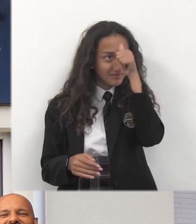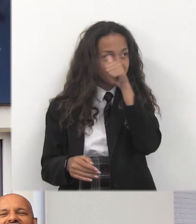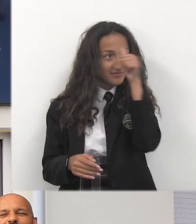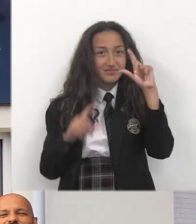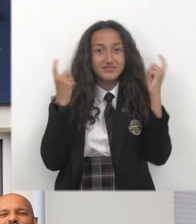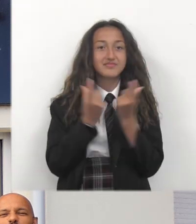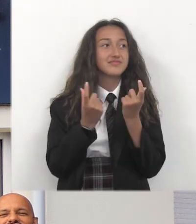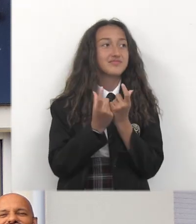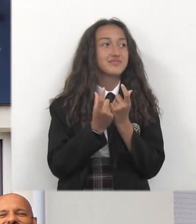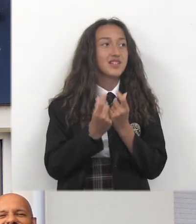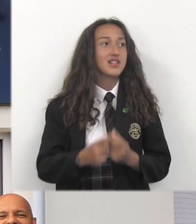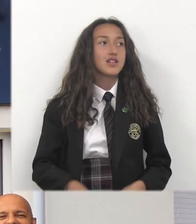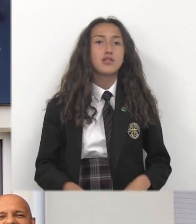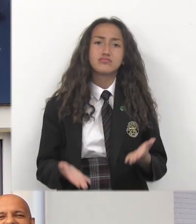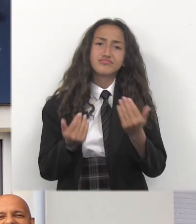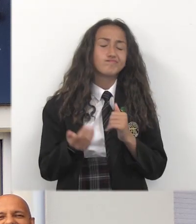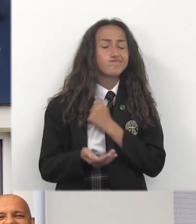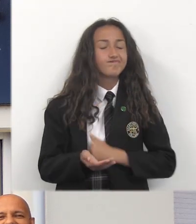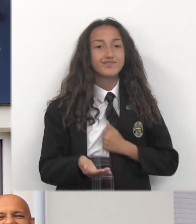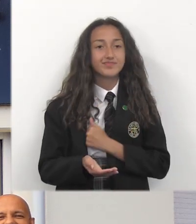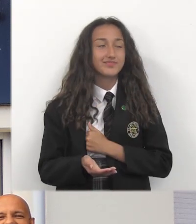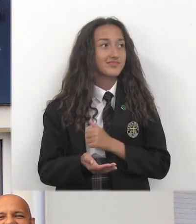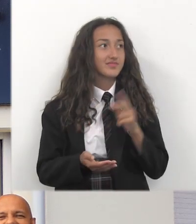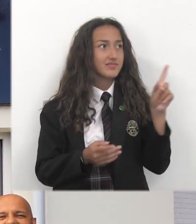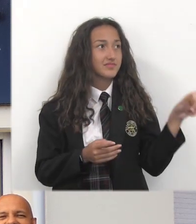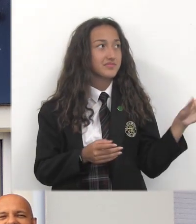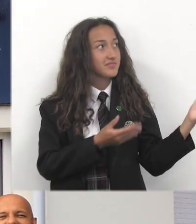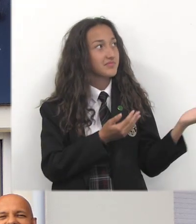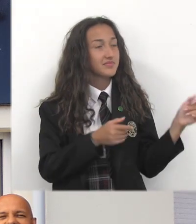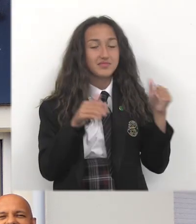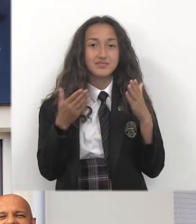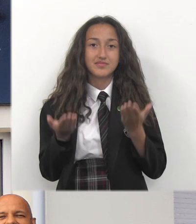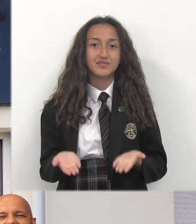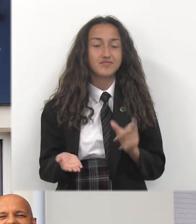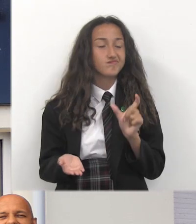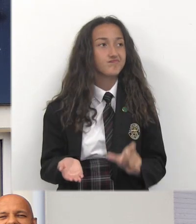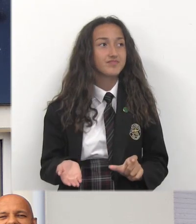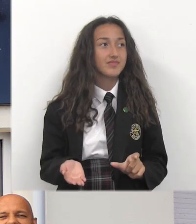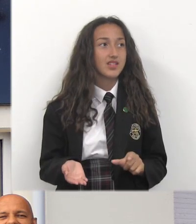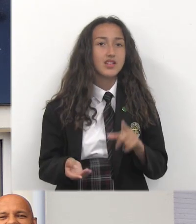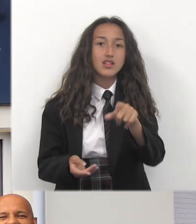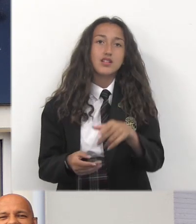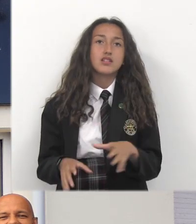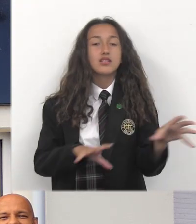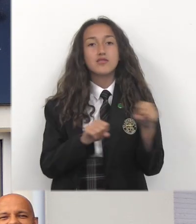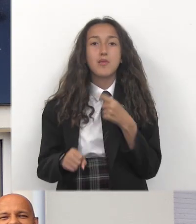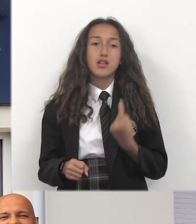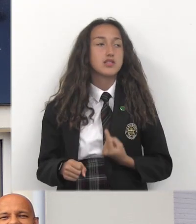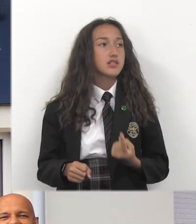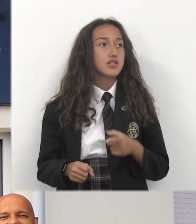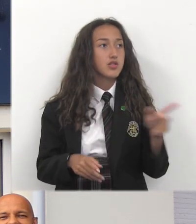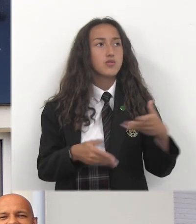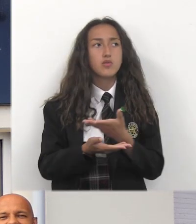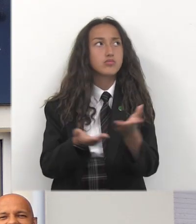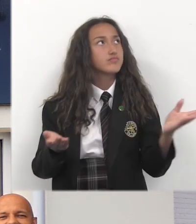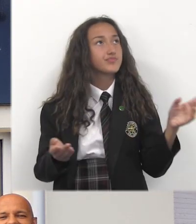Welcome to St Catherine's College. We are truly sorry that we're unable to welcome you here in person. The opportunity has been taken from us